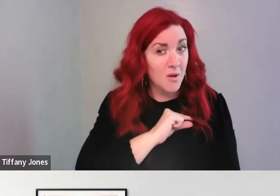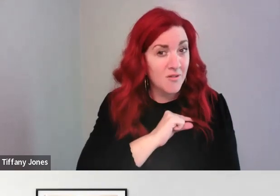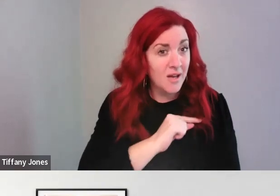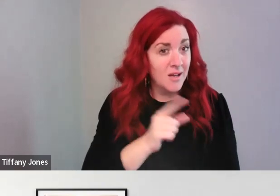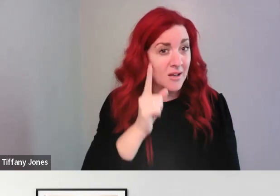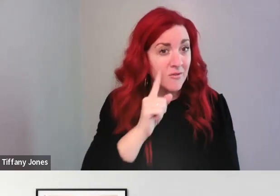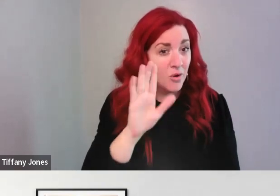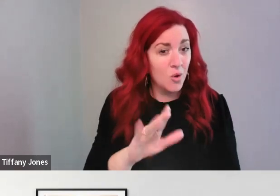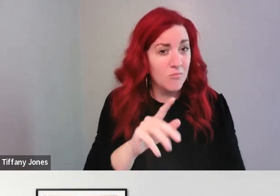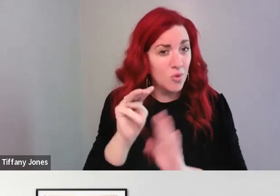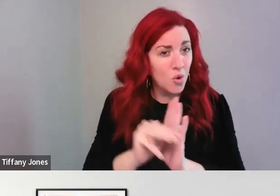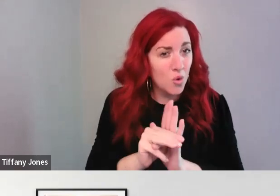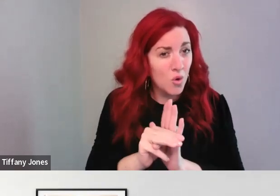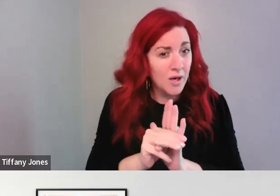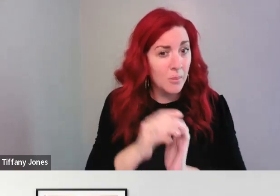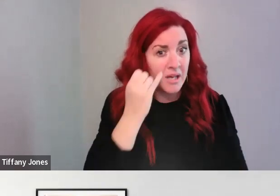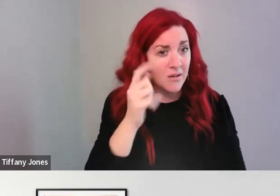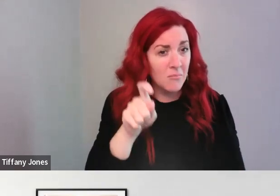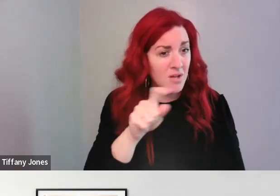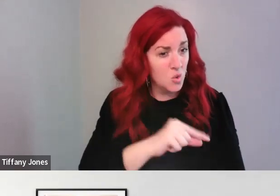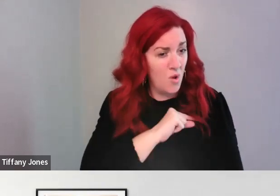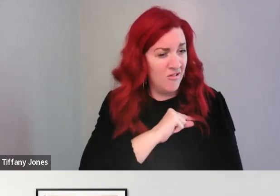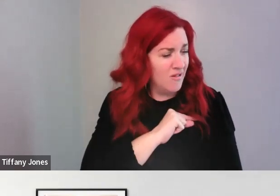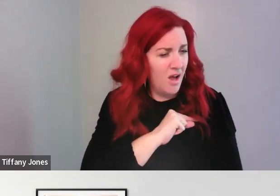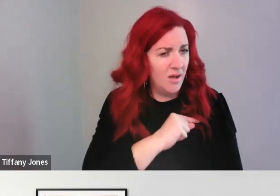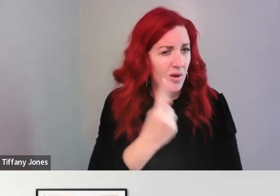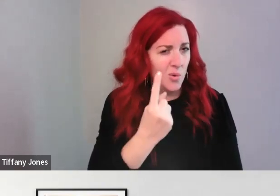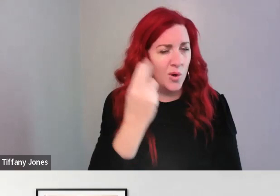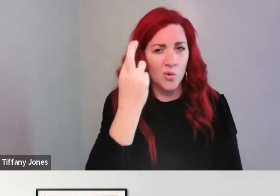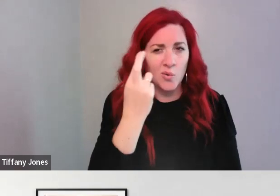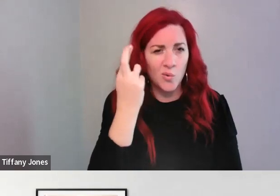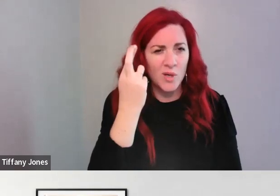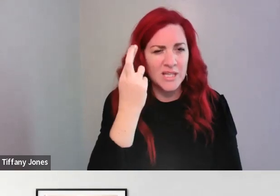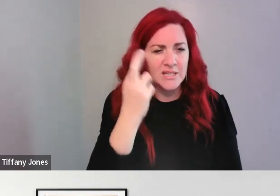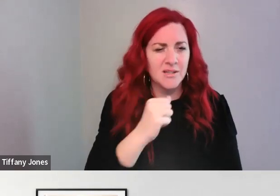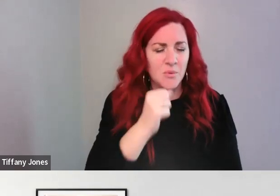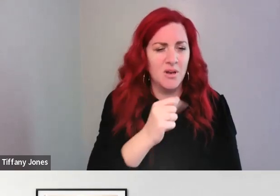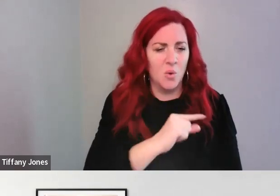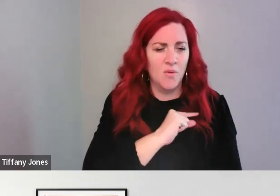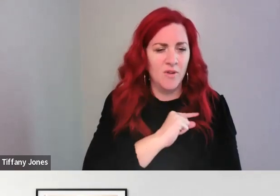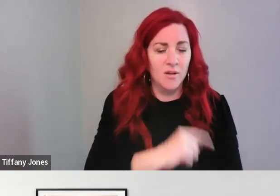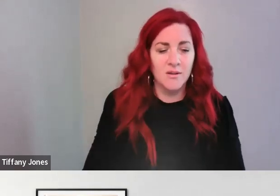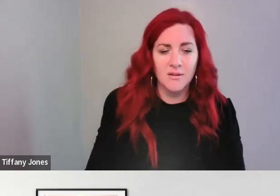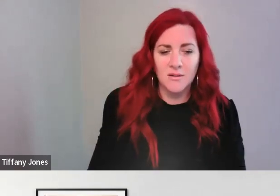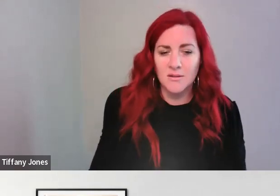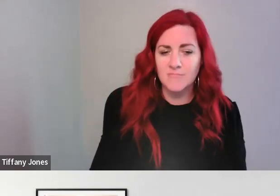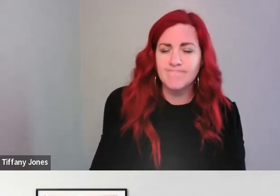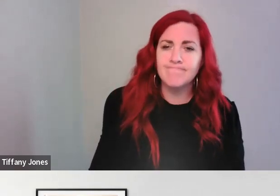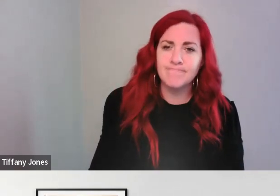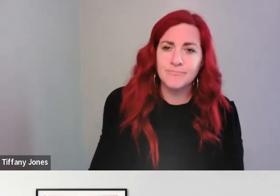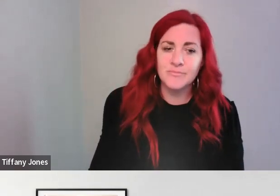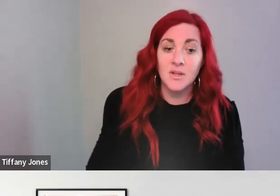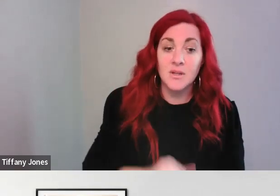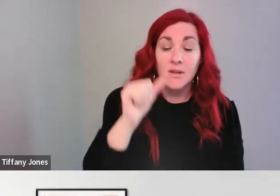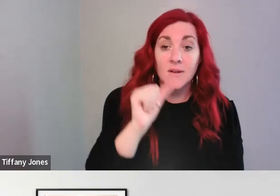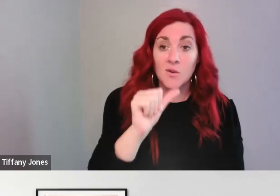your program? If so, what would be one of the reasons that they do not qualify? So the Arizona